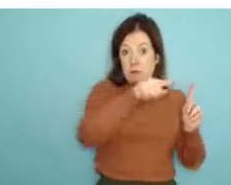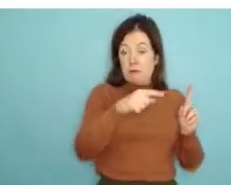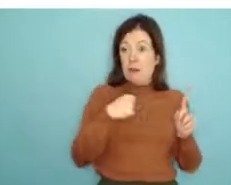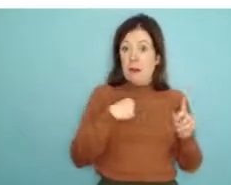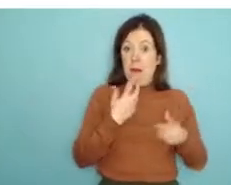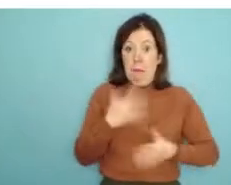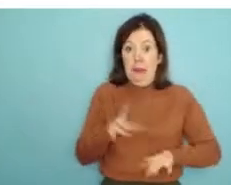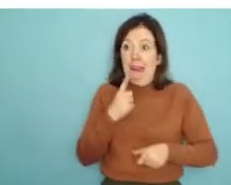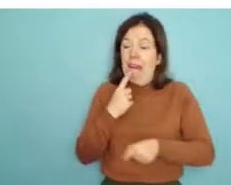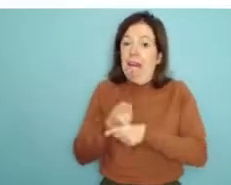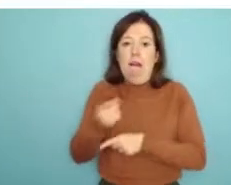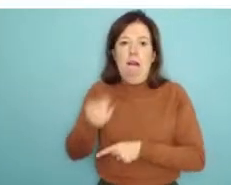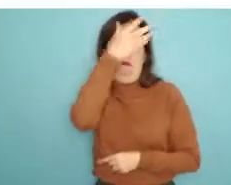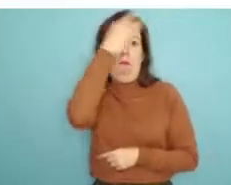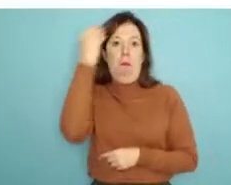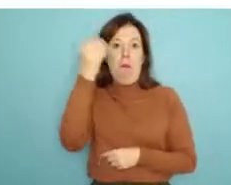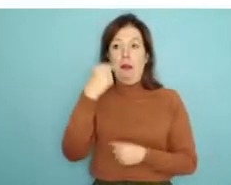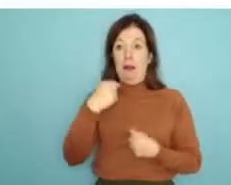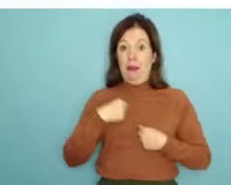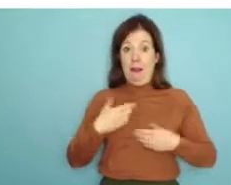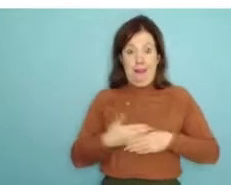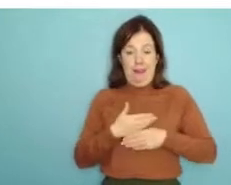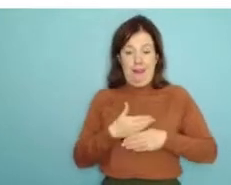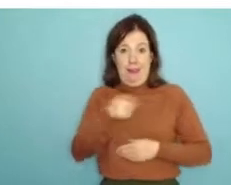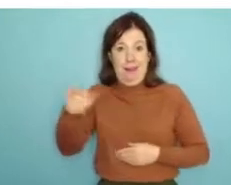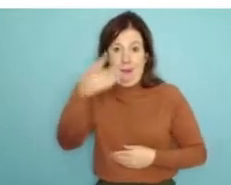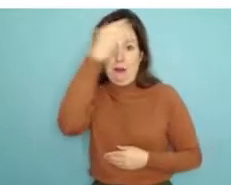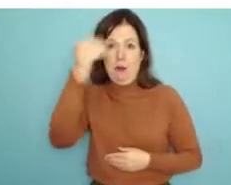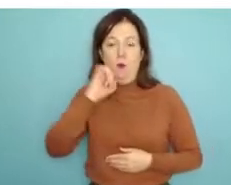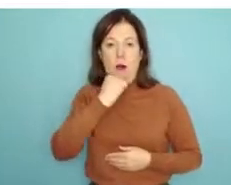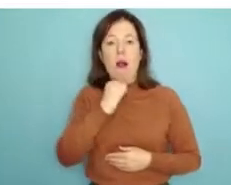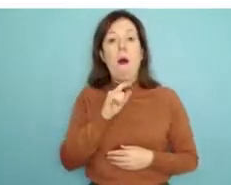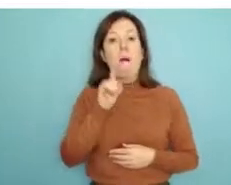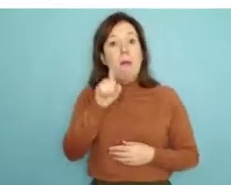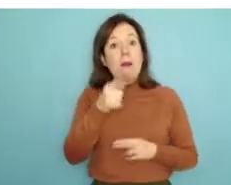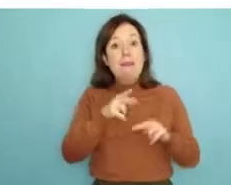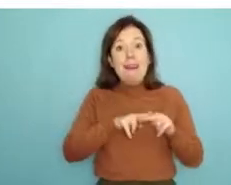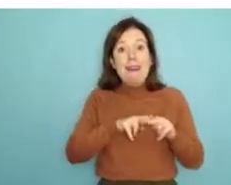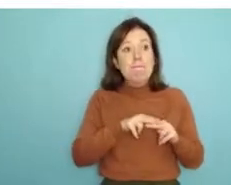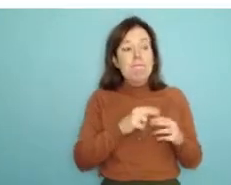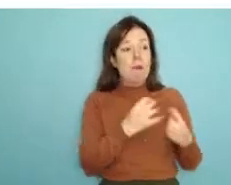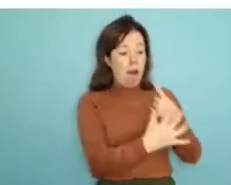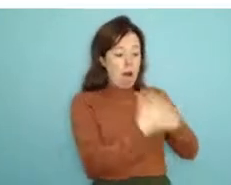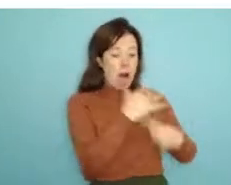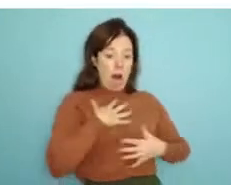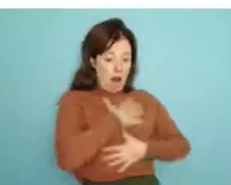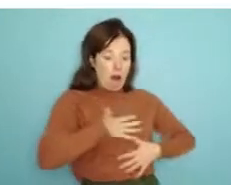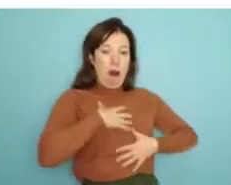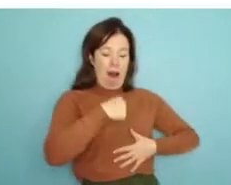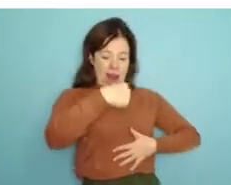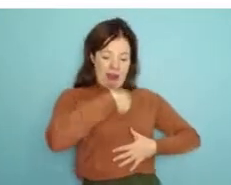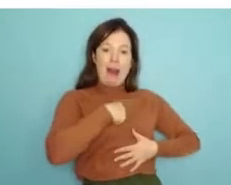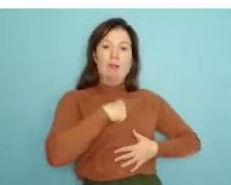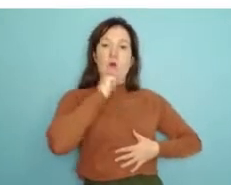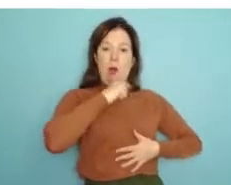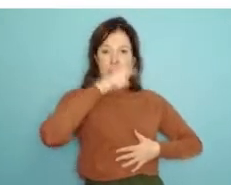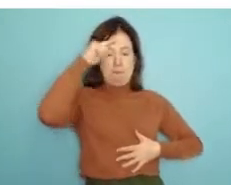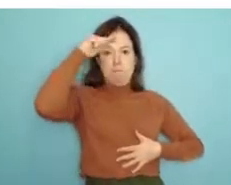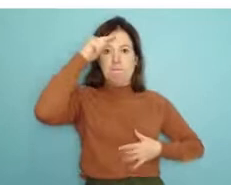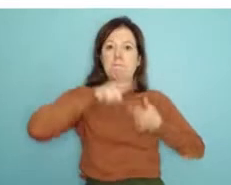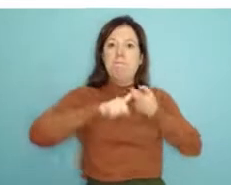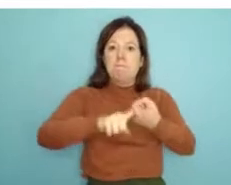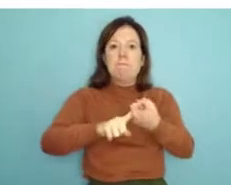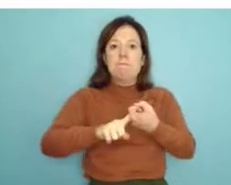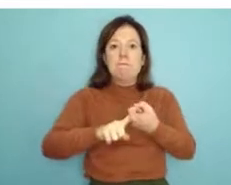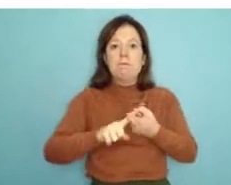did, but people will never forget how you made them feel," which is key if we're going to be functioning as compassionate